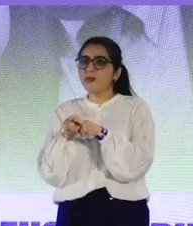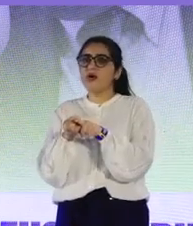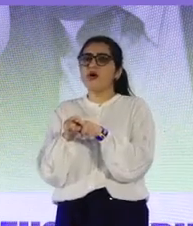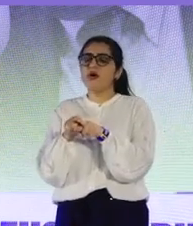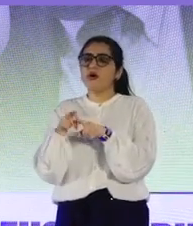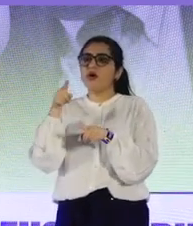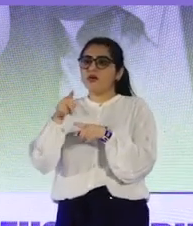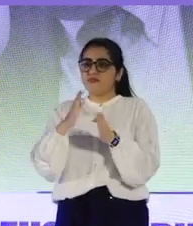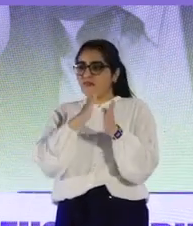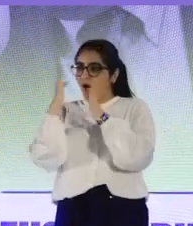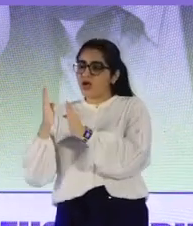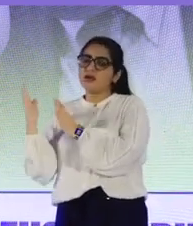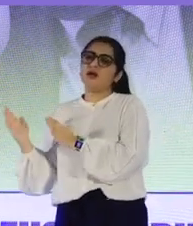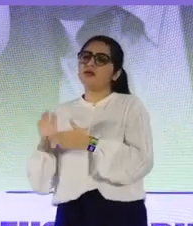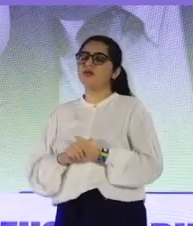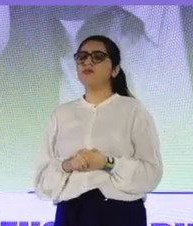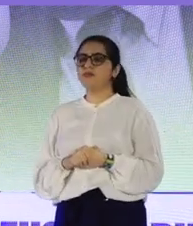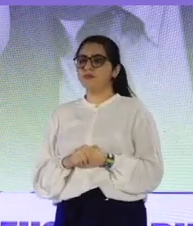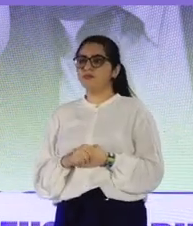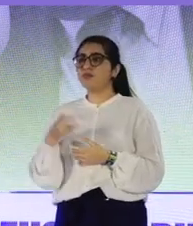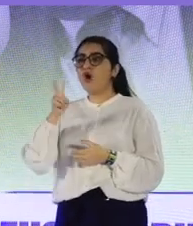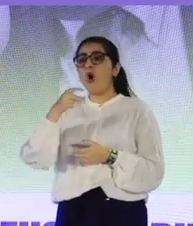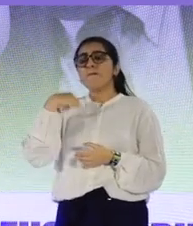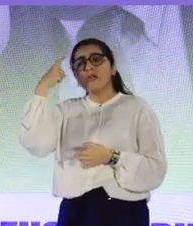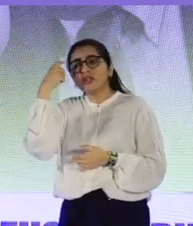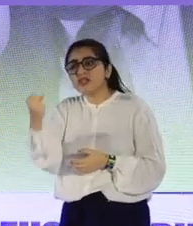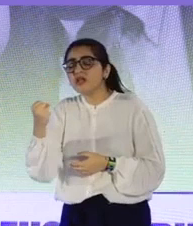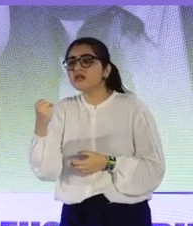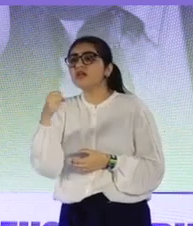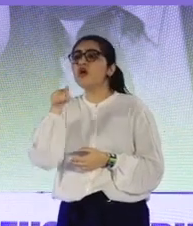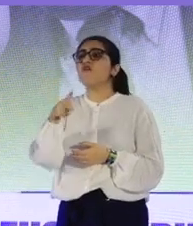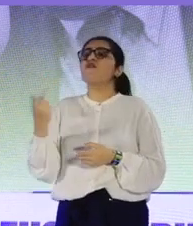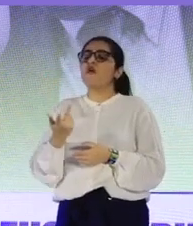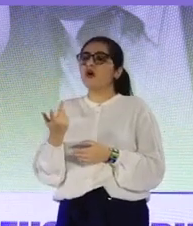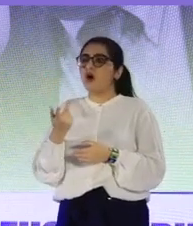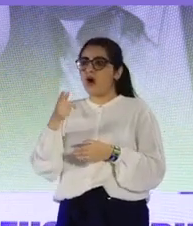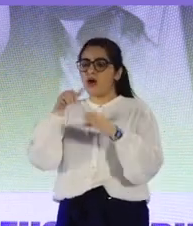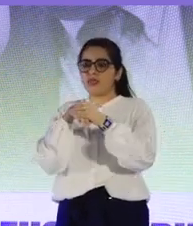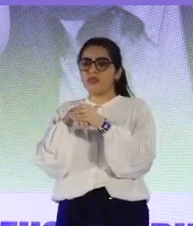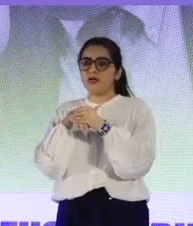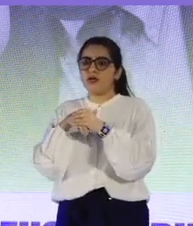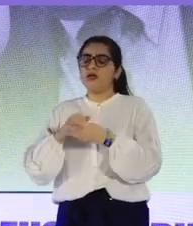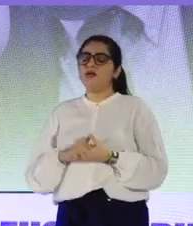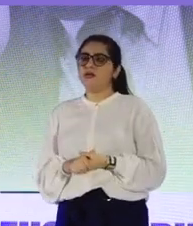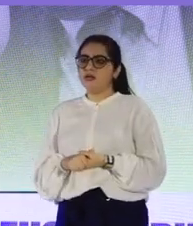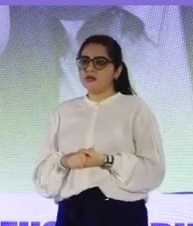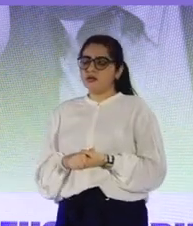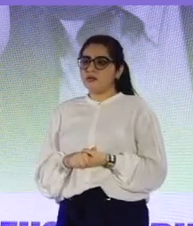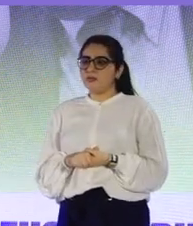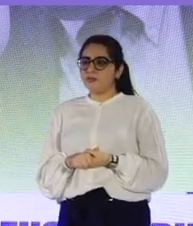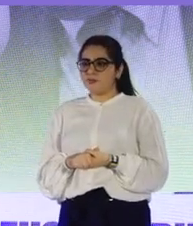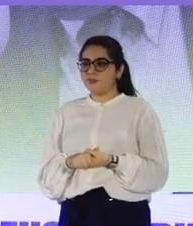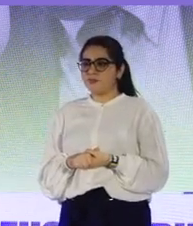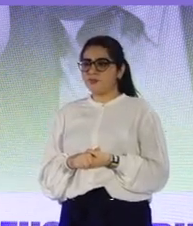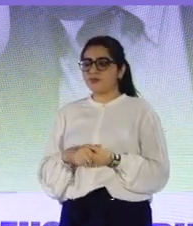3 days after APS. And I still remember this young guy shouting at me, ke tumhe kakh nahi pata, and he was right, of what